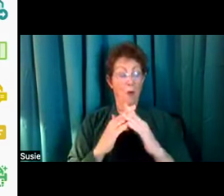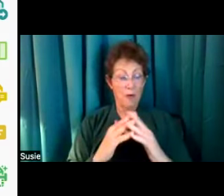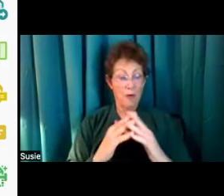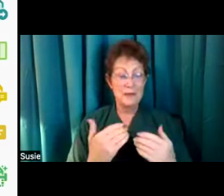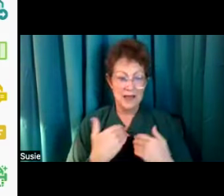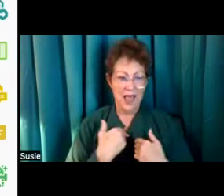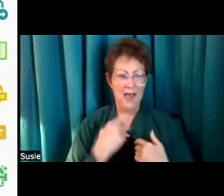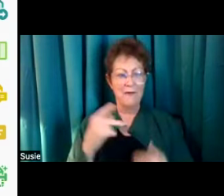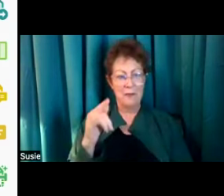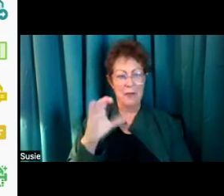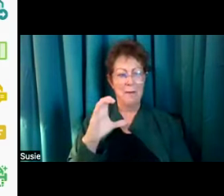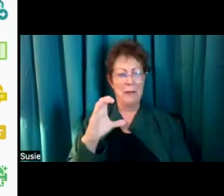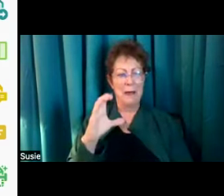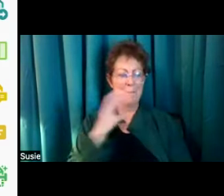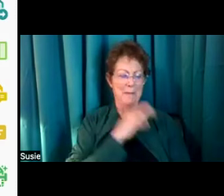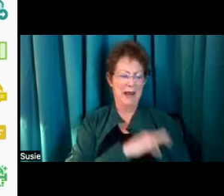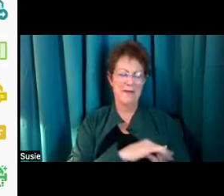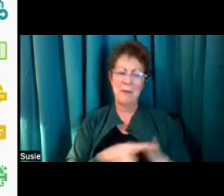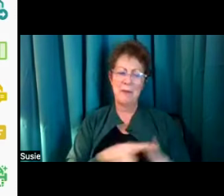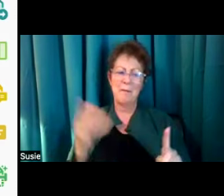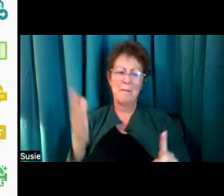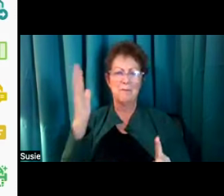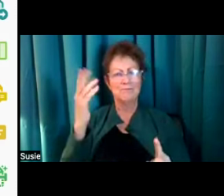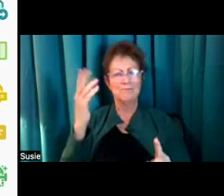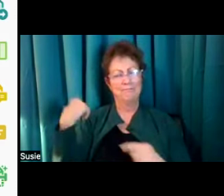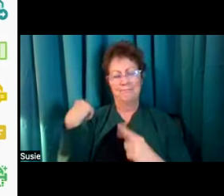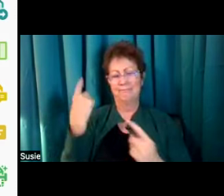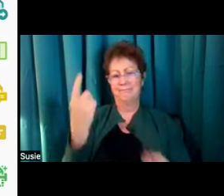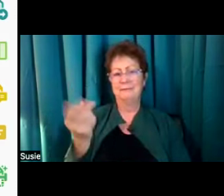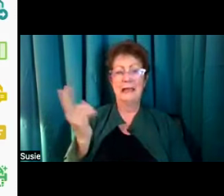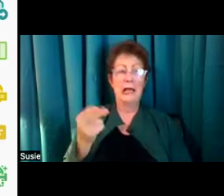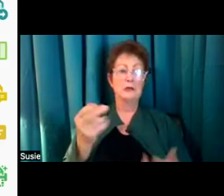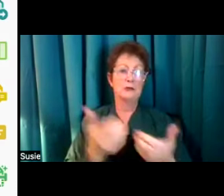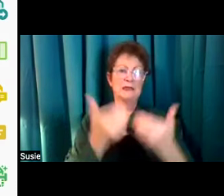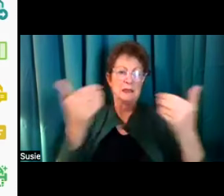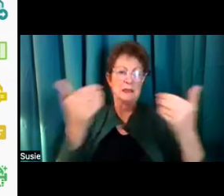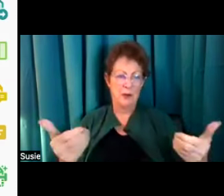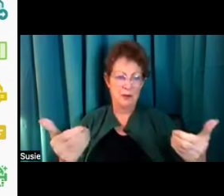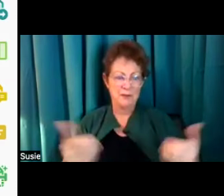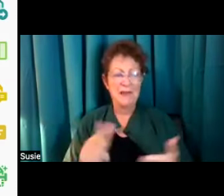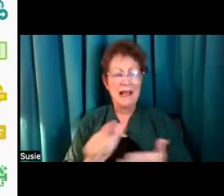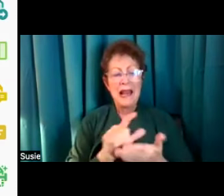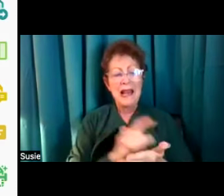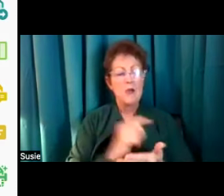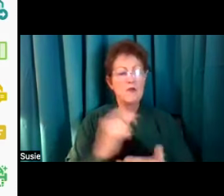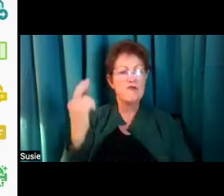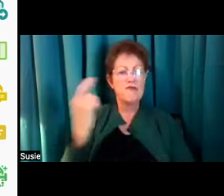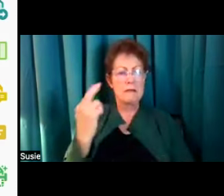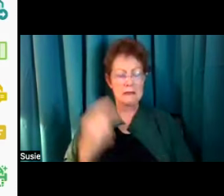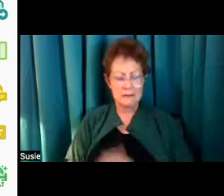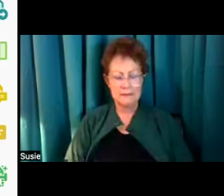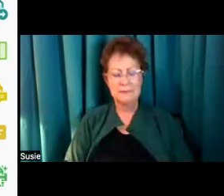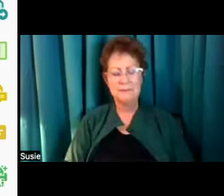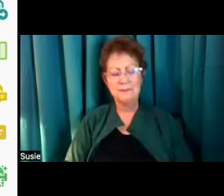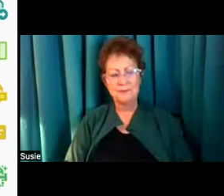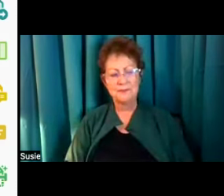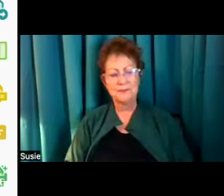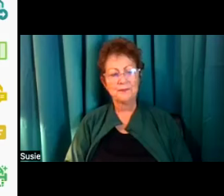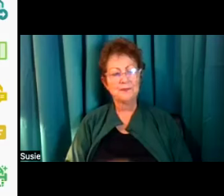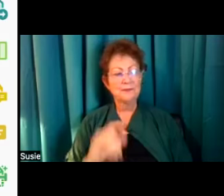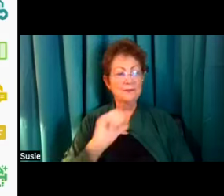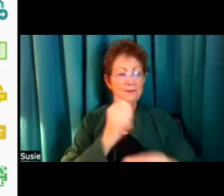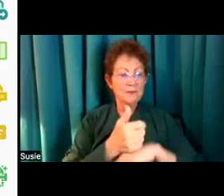public benefit, but historically, it's been for any legal purpose. You appoint your